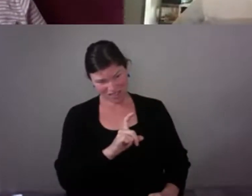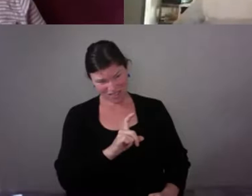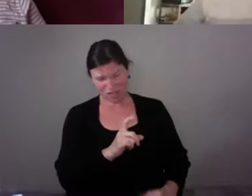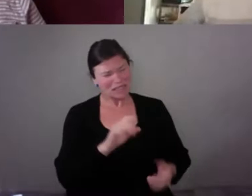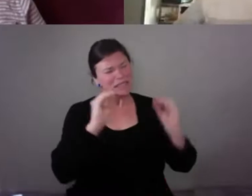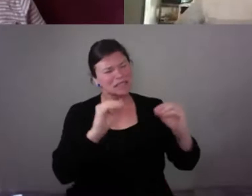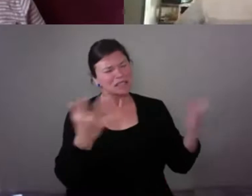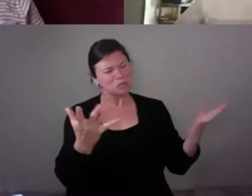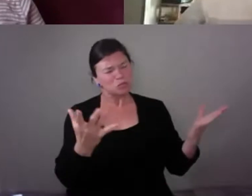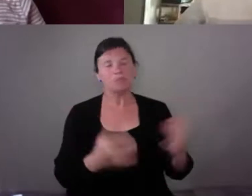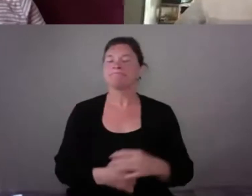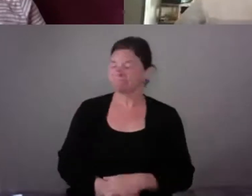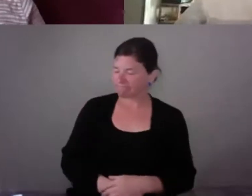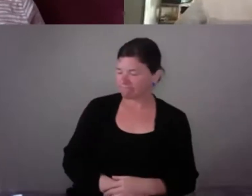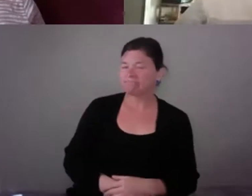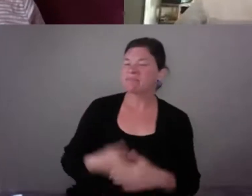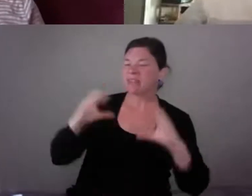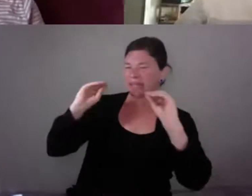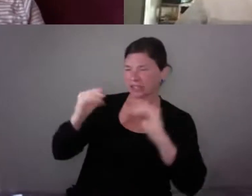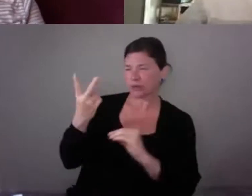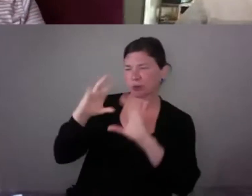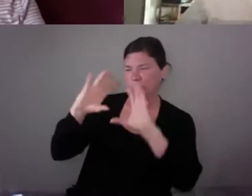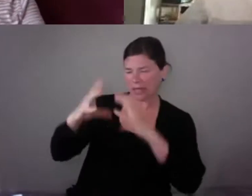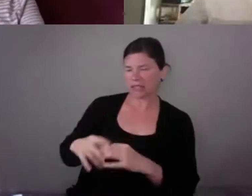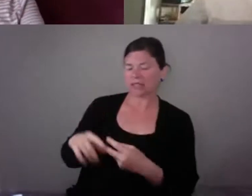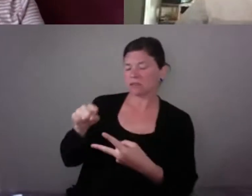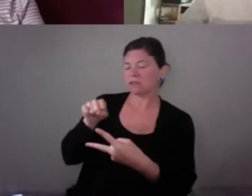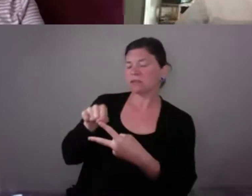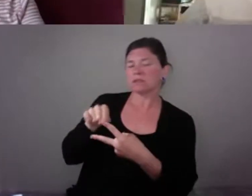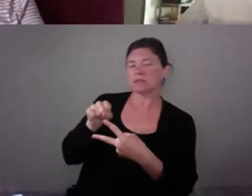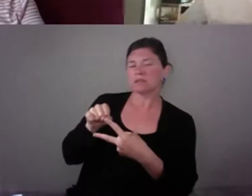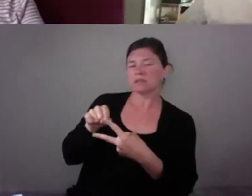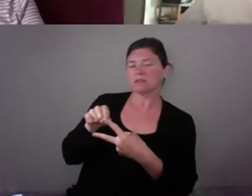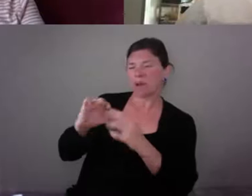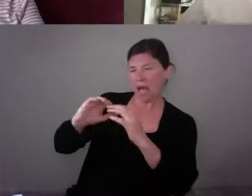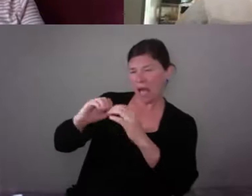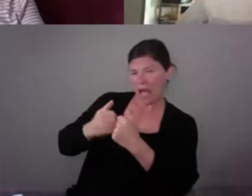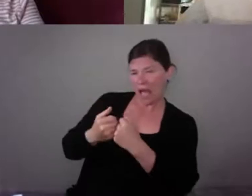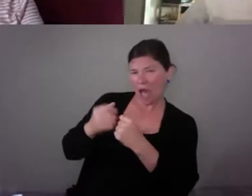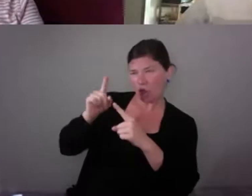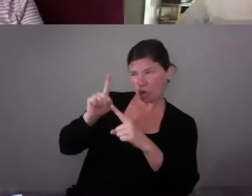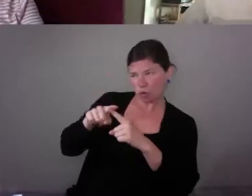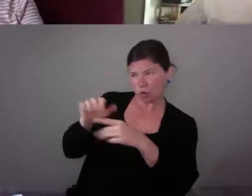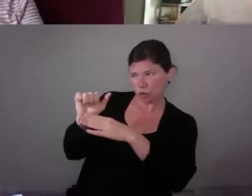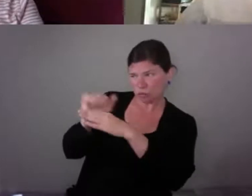teach? do. I teach 2 classes. One class on how to train teachers to work with students